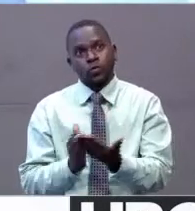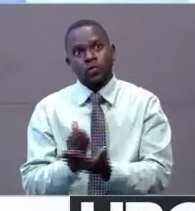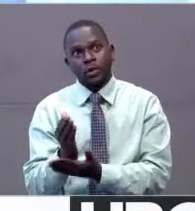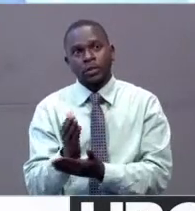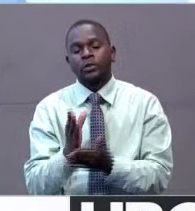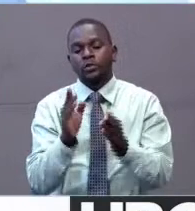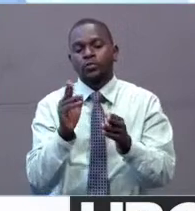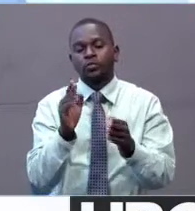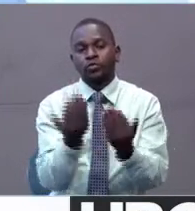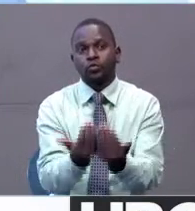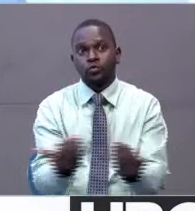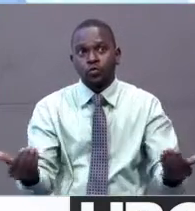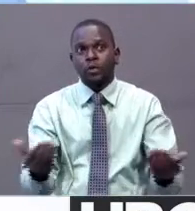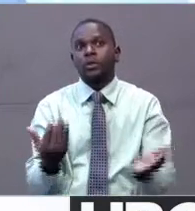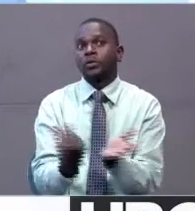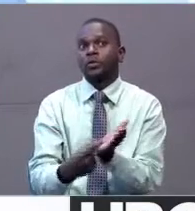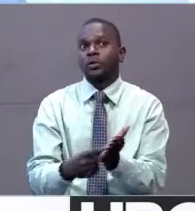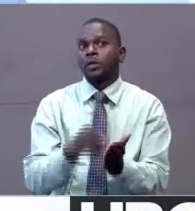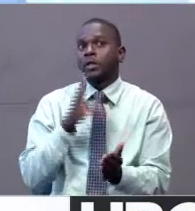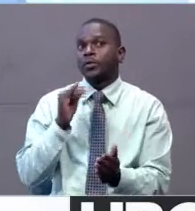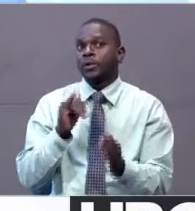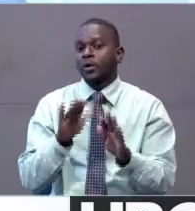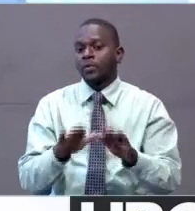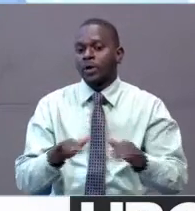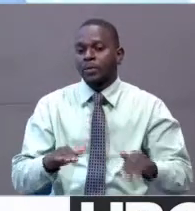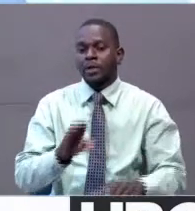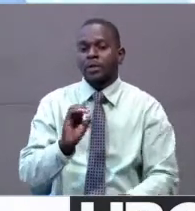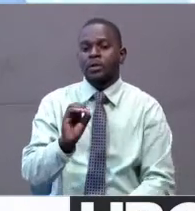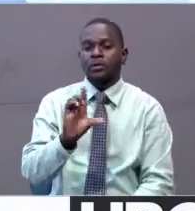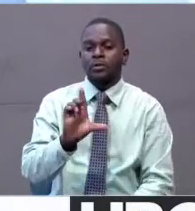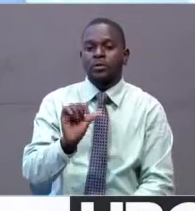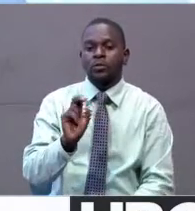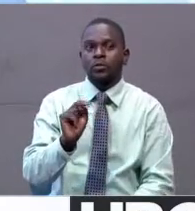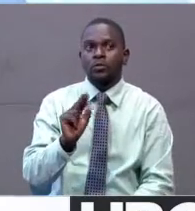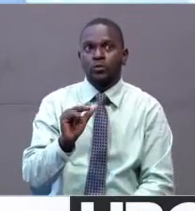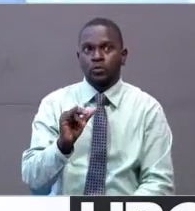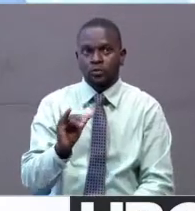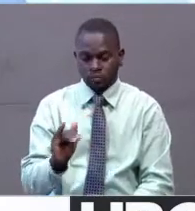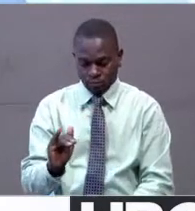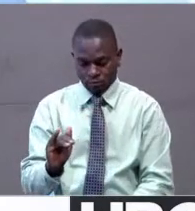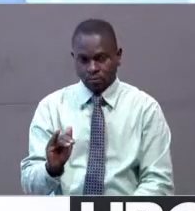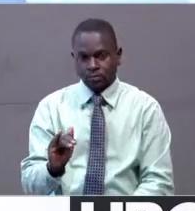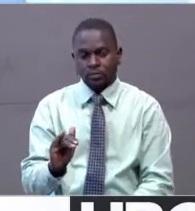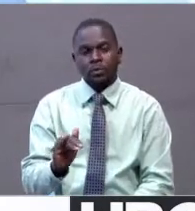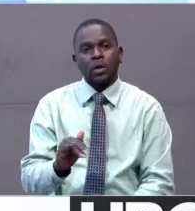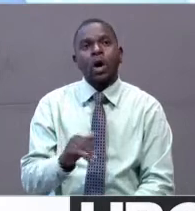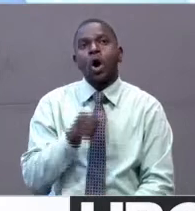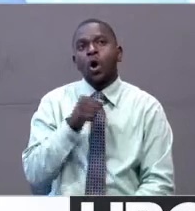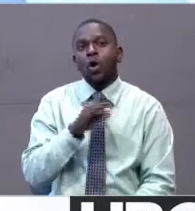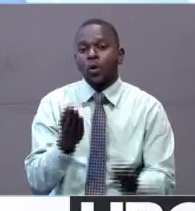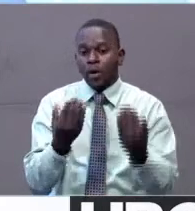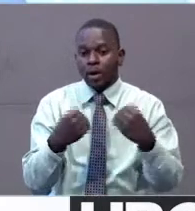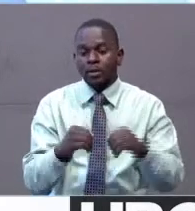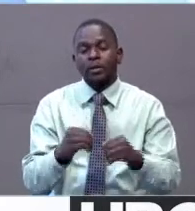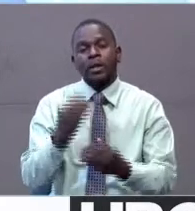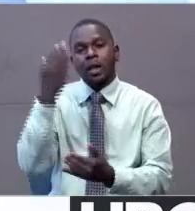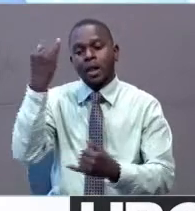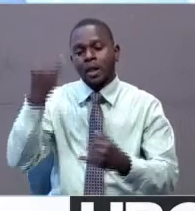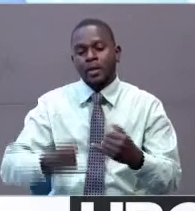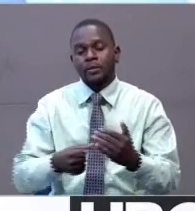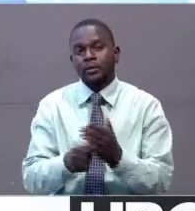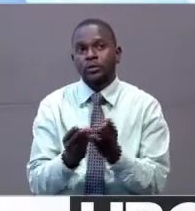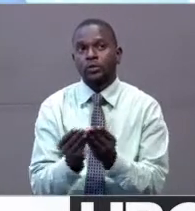in Uganda. The Speaker of Parliament, Jacob Olanya, emphasizes the need to shift from rhetoric to action in finding lasting